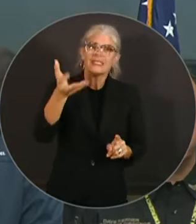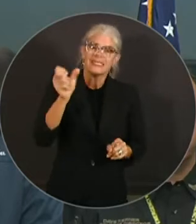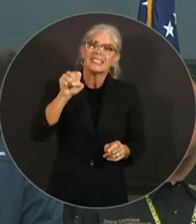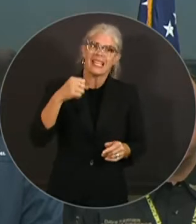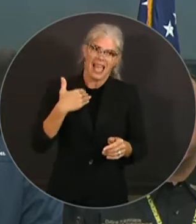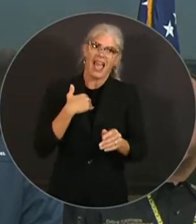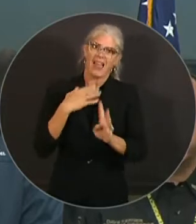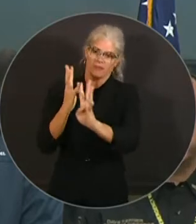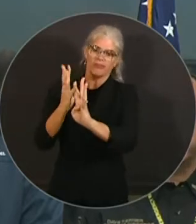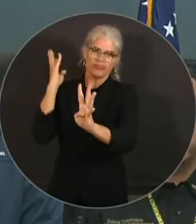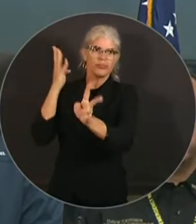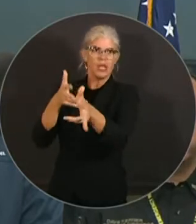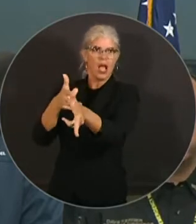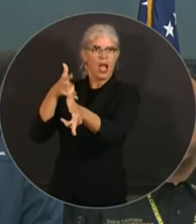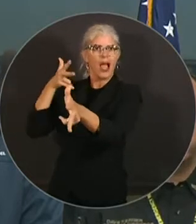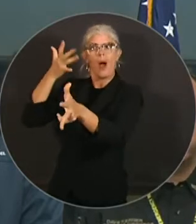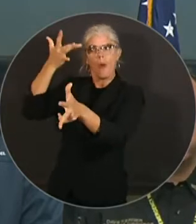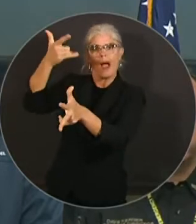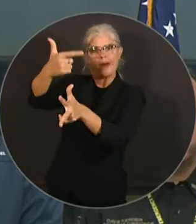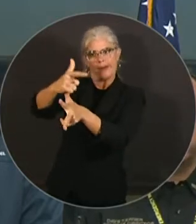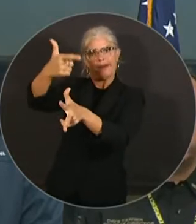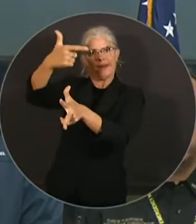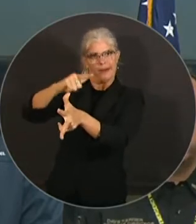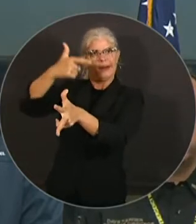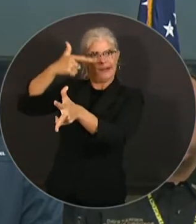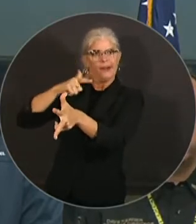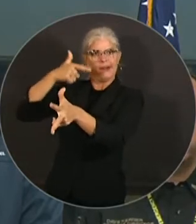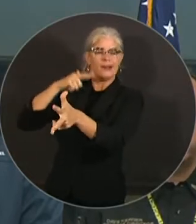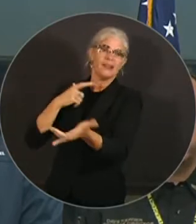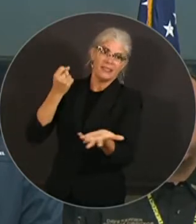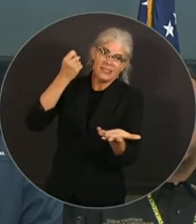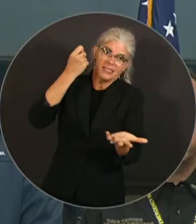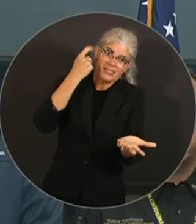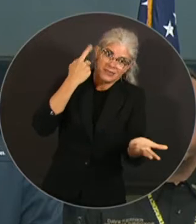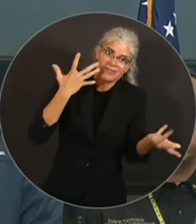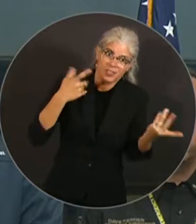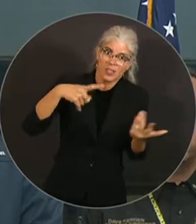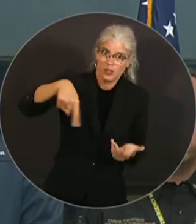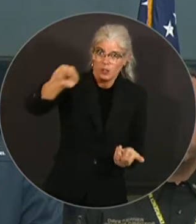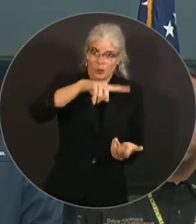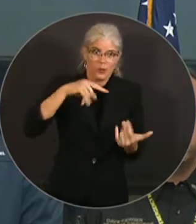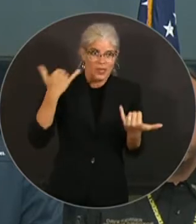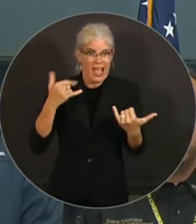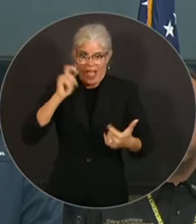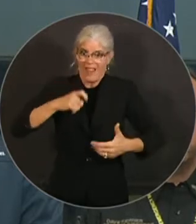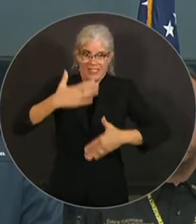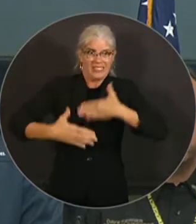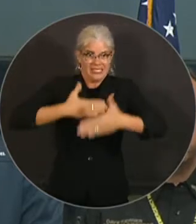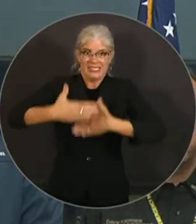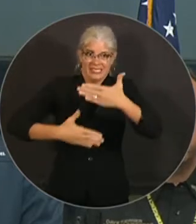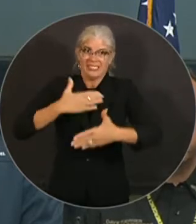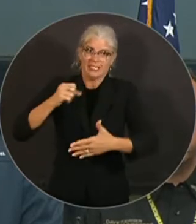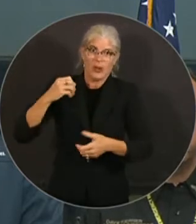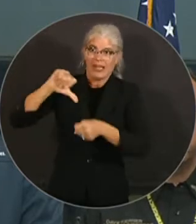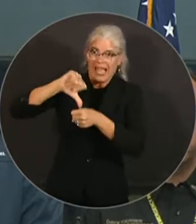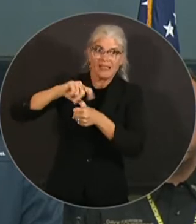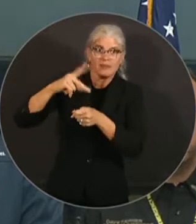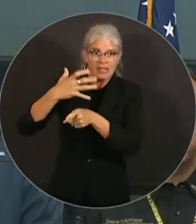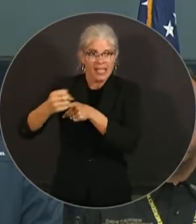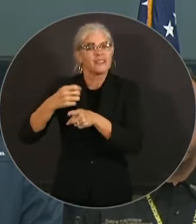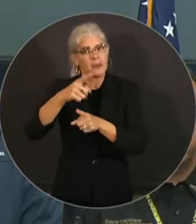at some gas stations, and because you've had a run on gas, there have been gas stations that have run out of fuel, but they are